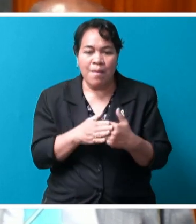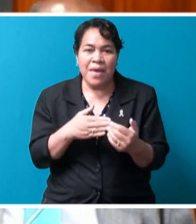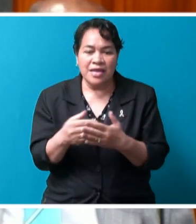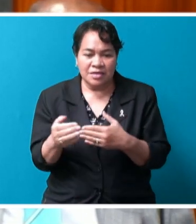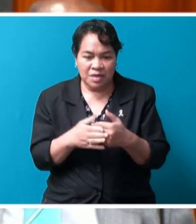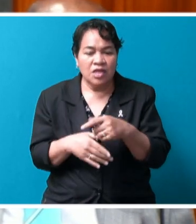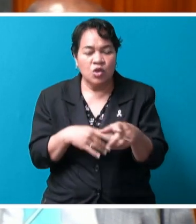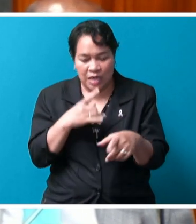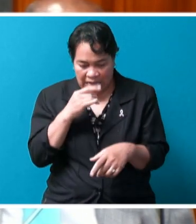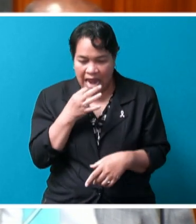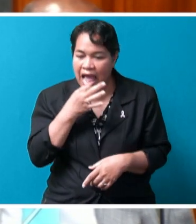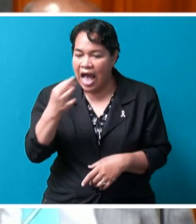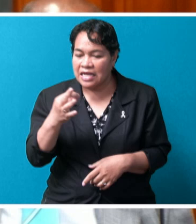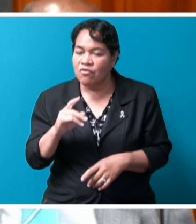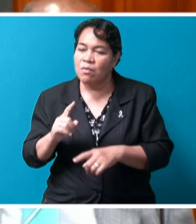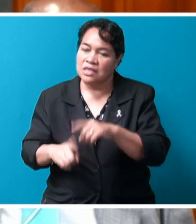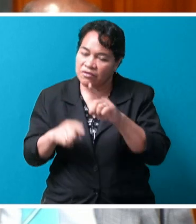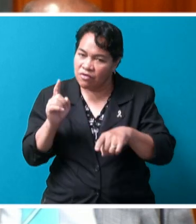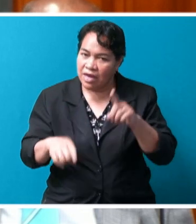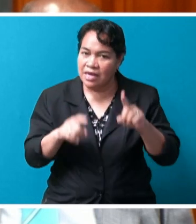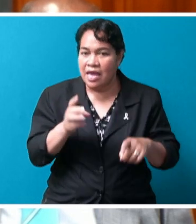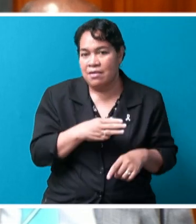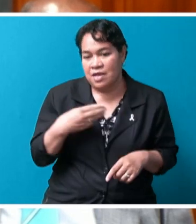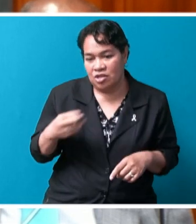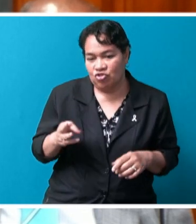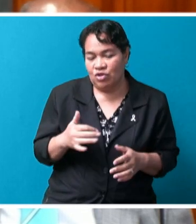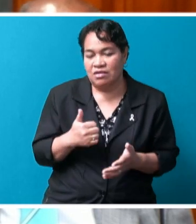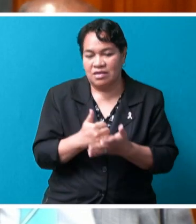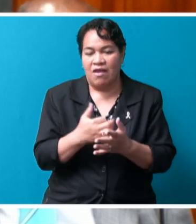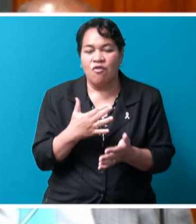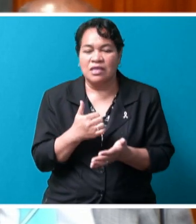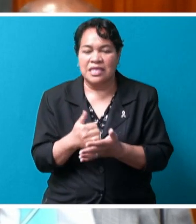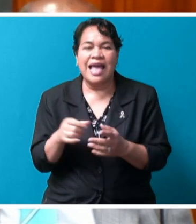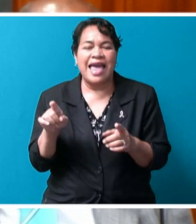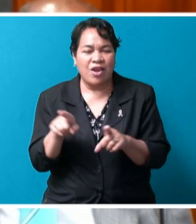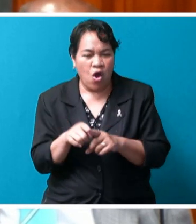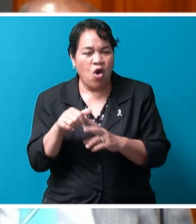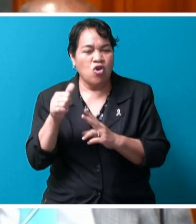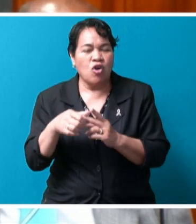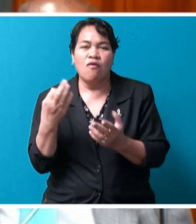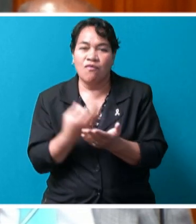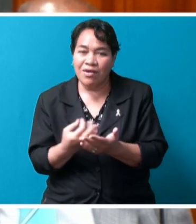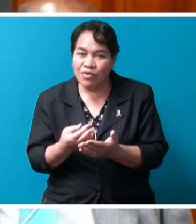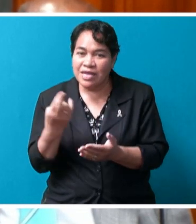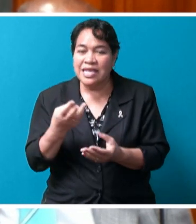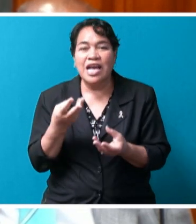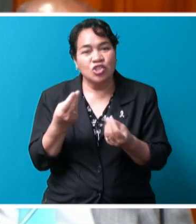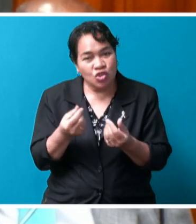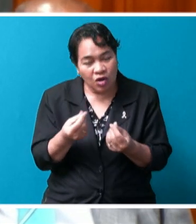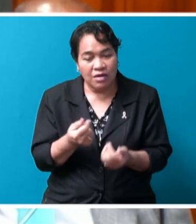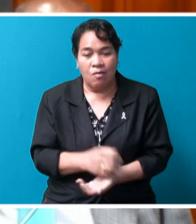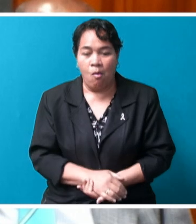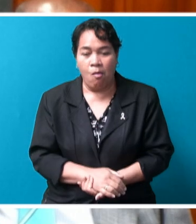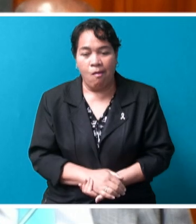for assistance from other ministries and departments for assistance, of course, the SOLI and the fundraising. So in terms